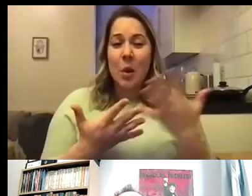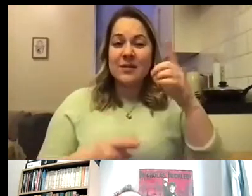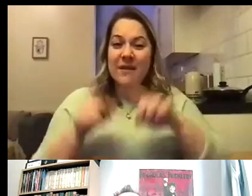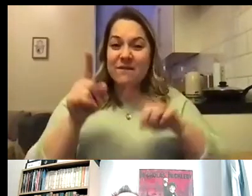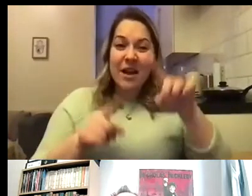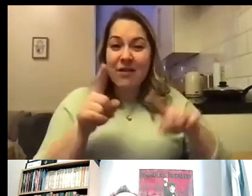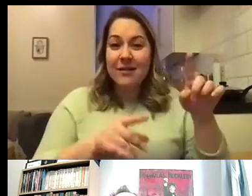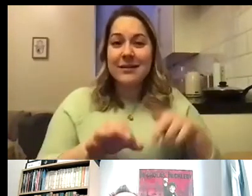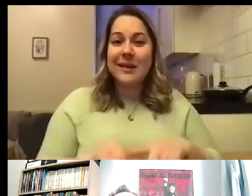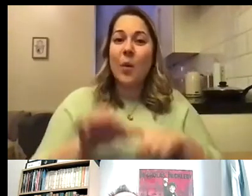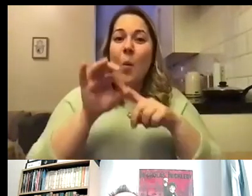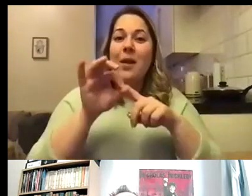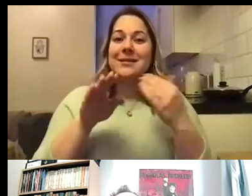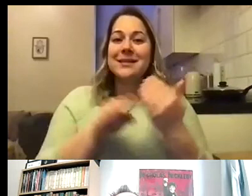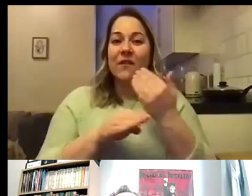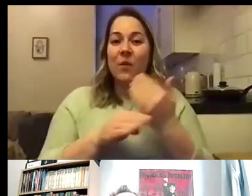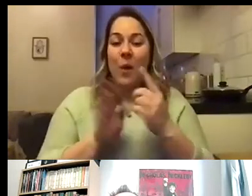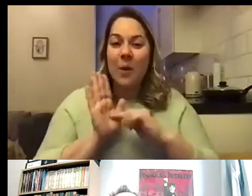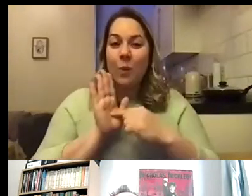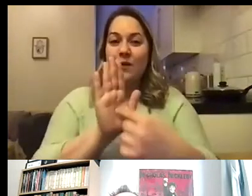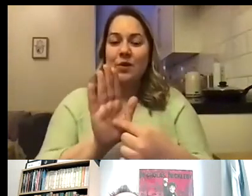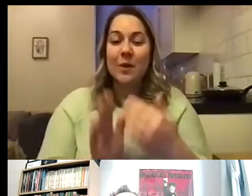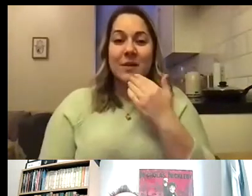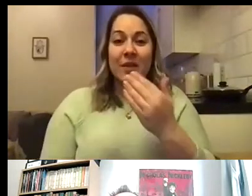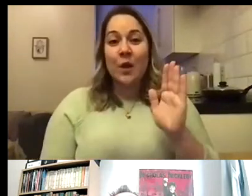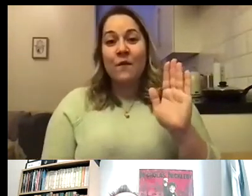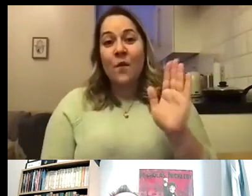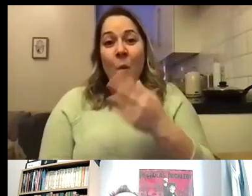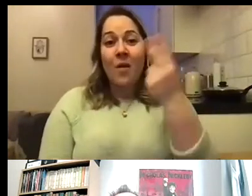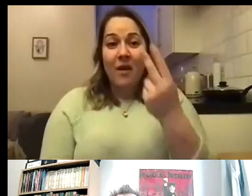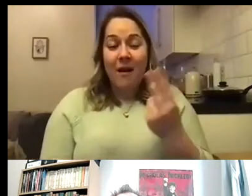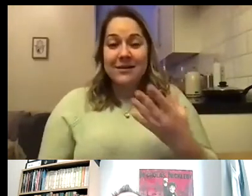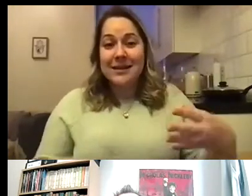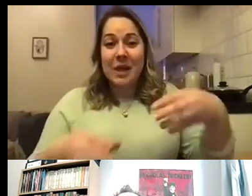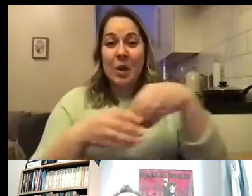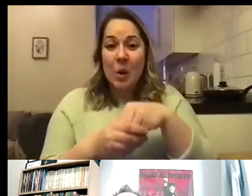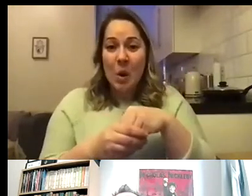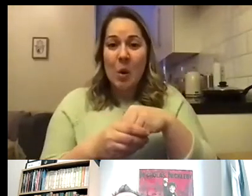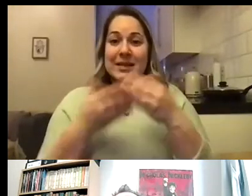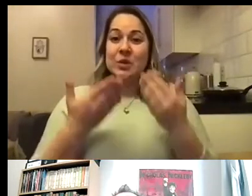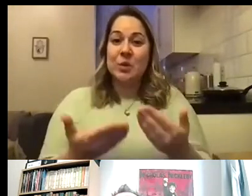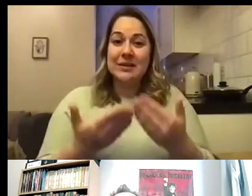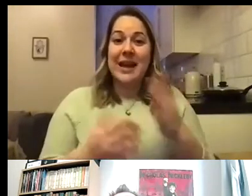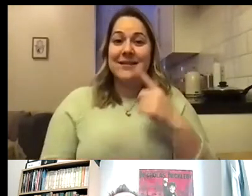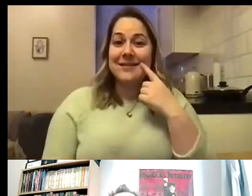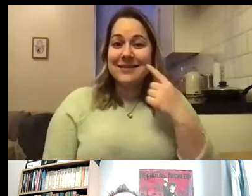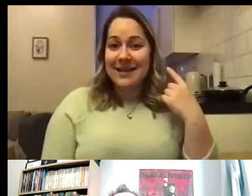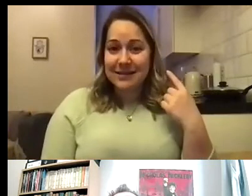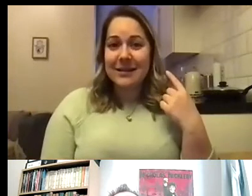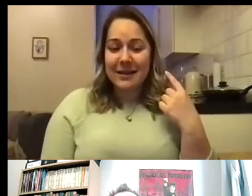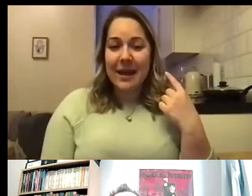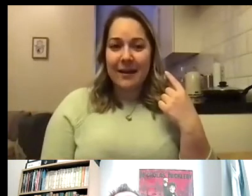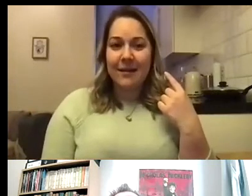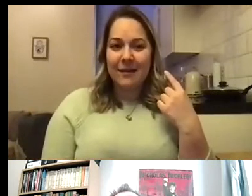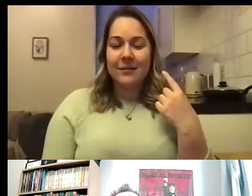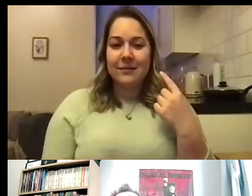quality of the work that we've shown. So thank you to all of our artists, those who you can see here right now, and the five other